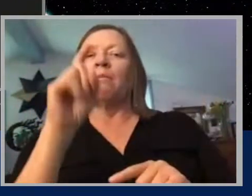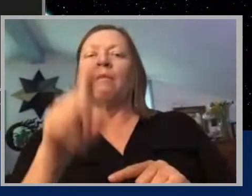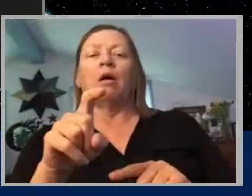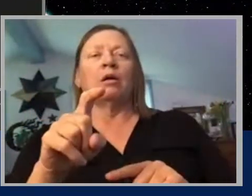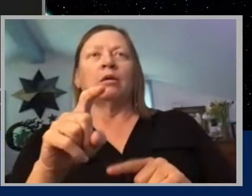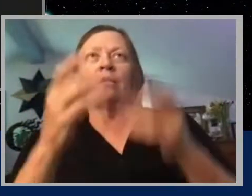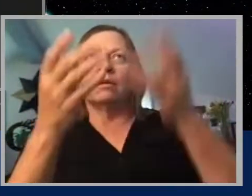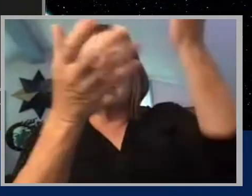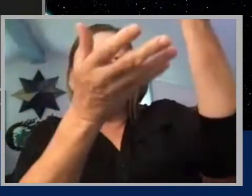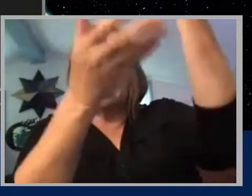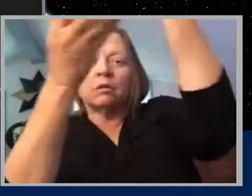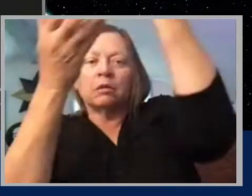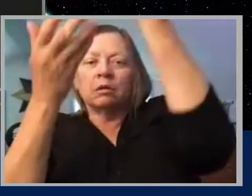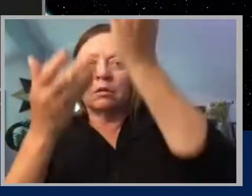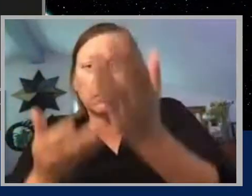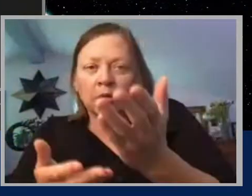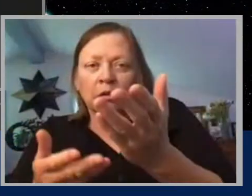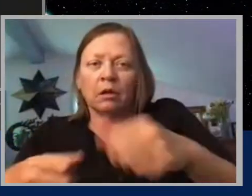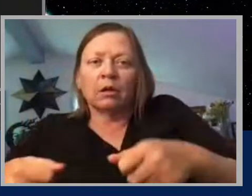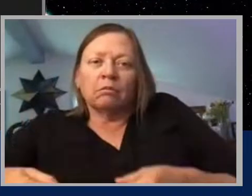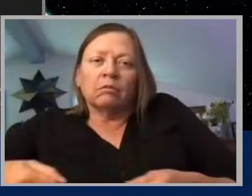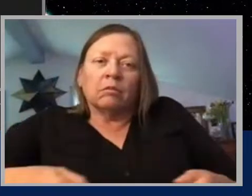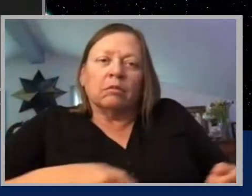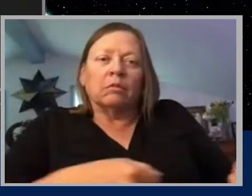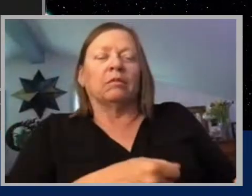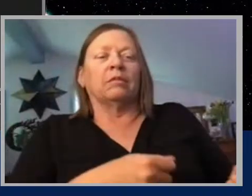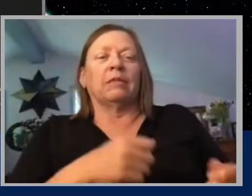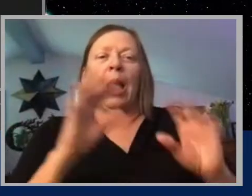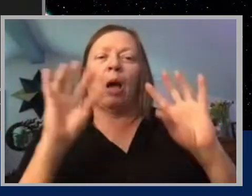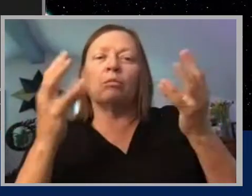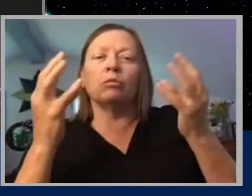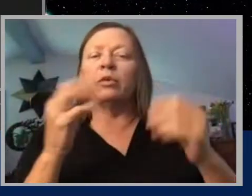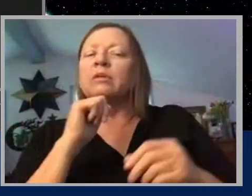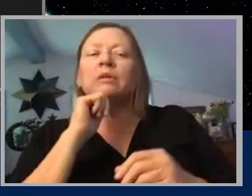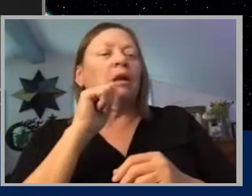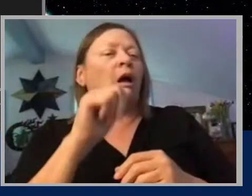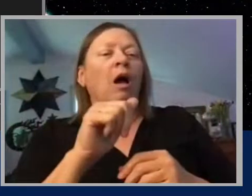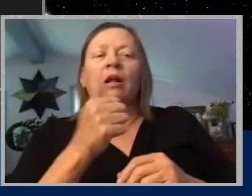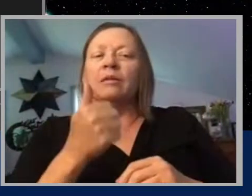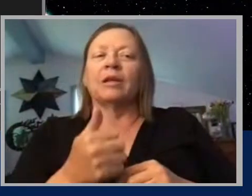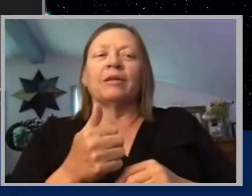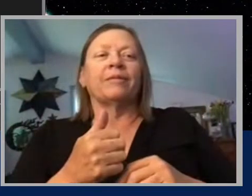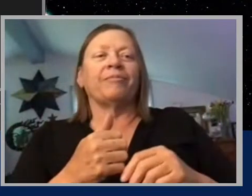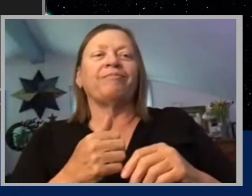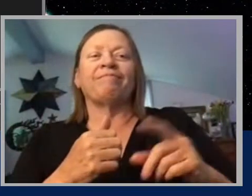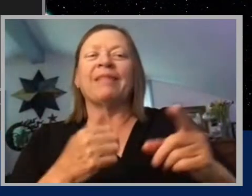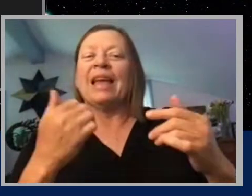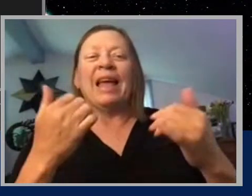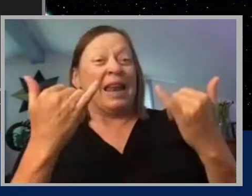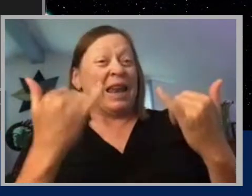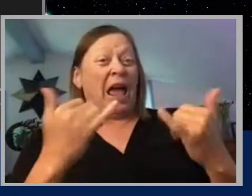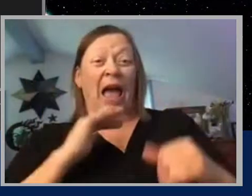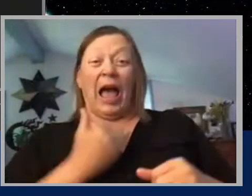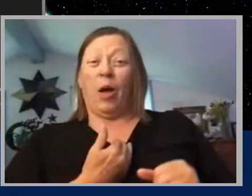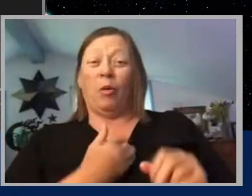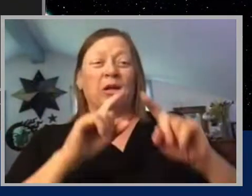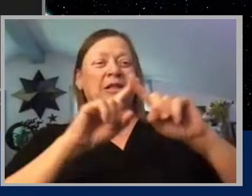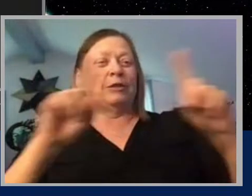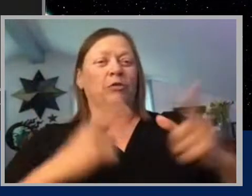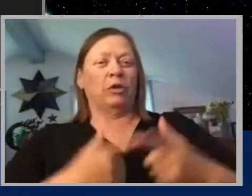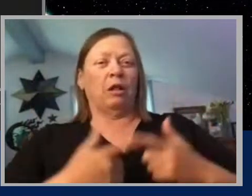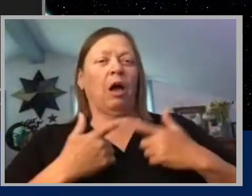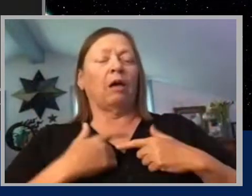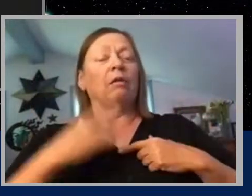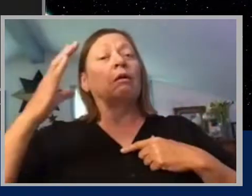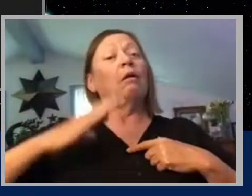few days out on orbit. When Sam recovers her crew, they've been on space for over 6 months,